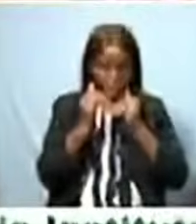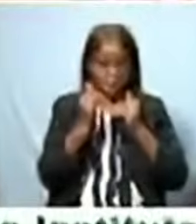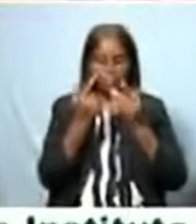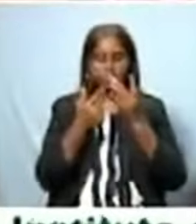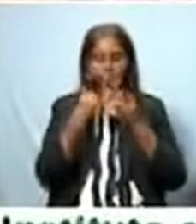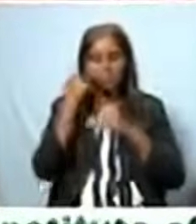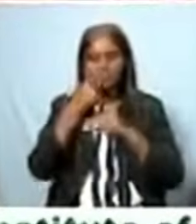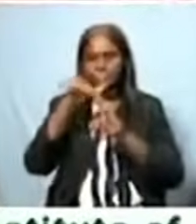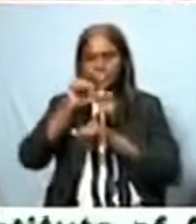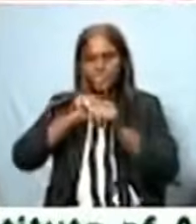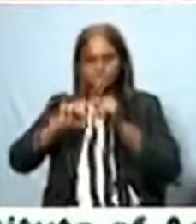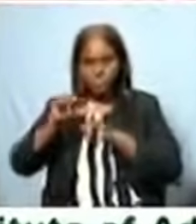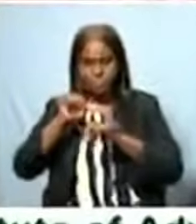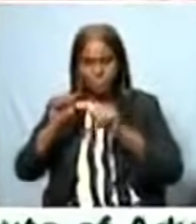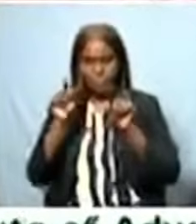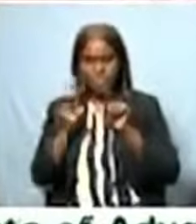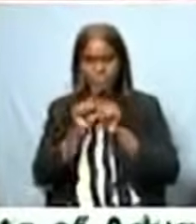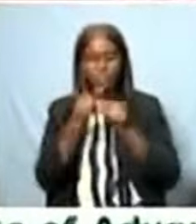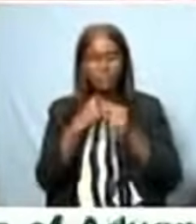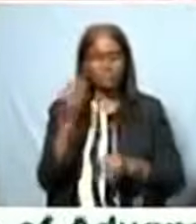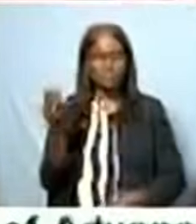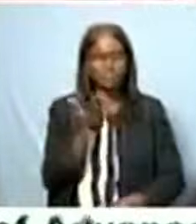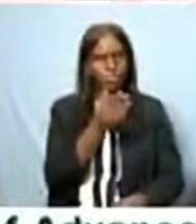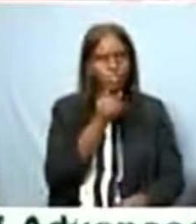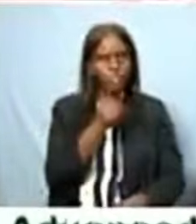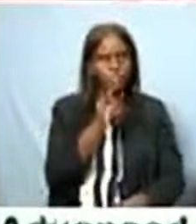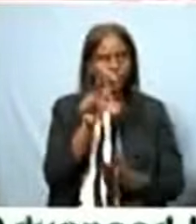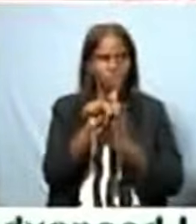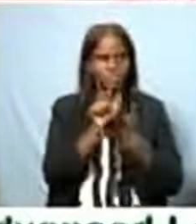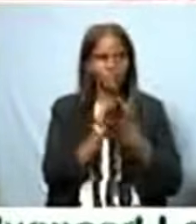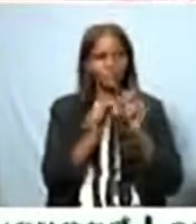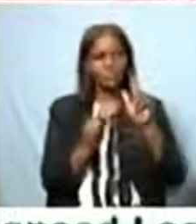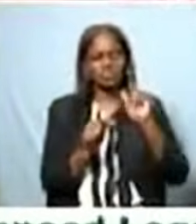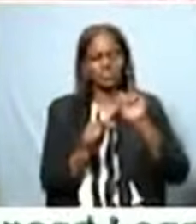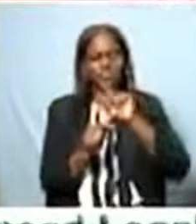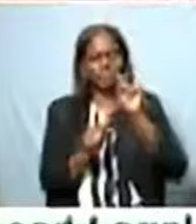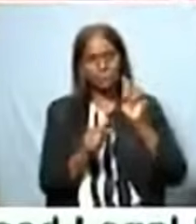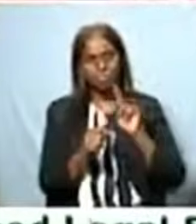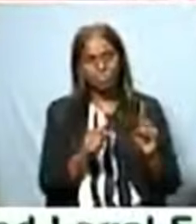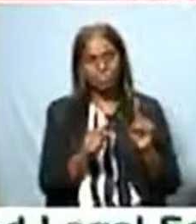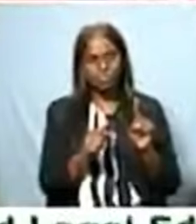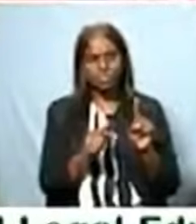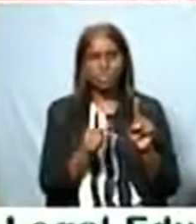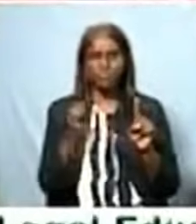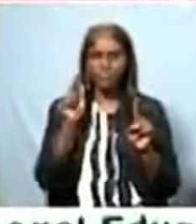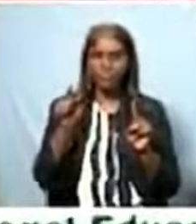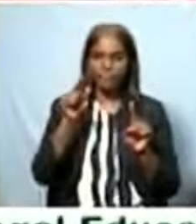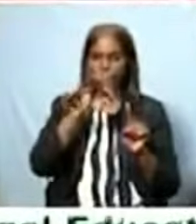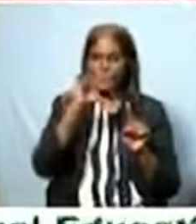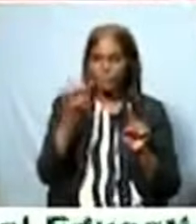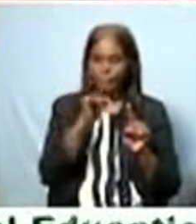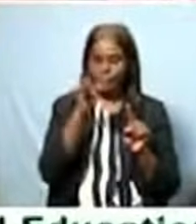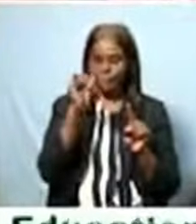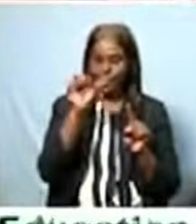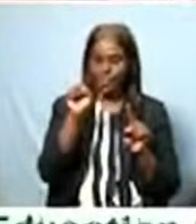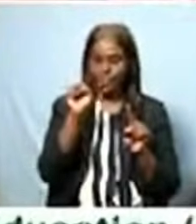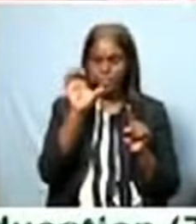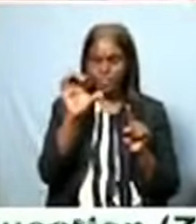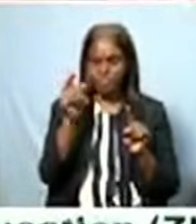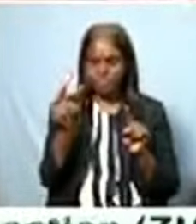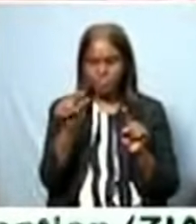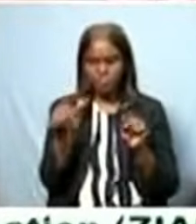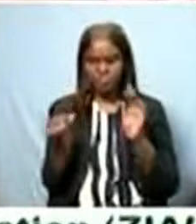went to are the Law Association of Zambia, the judiciary, public and